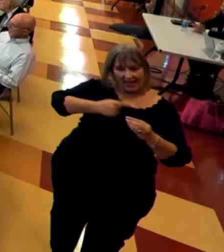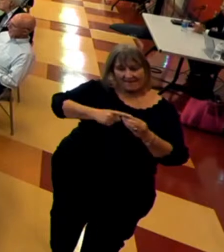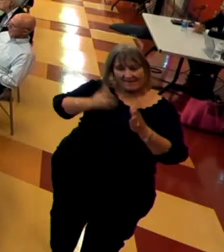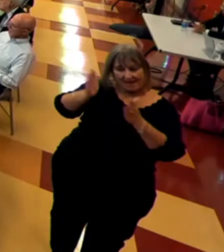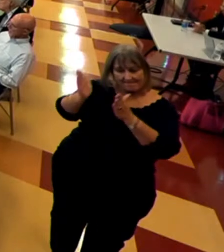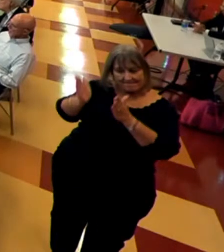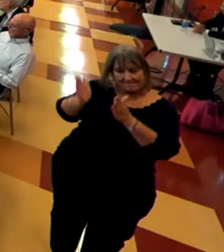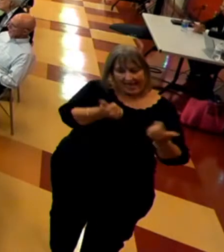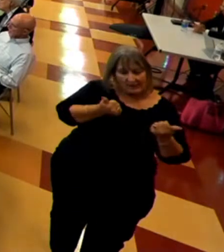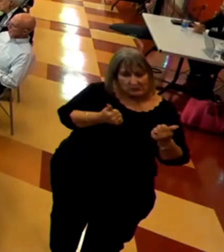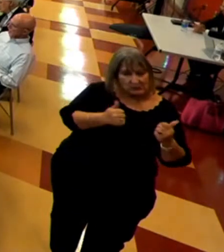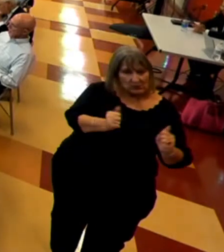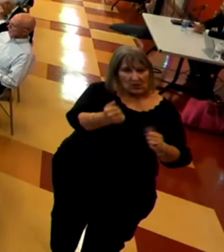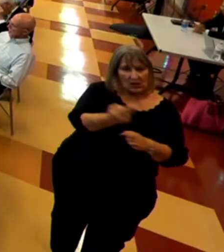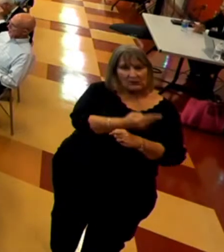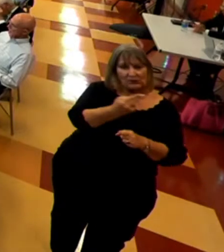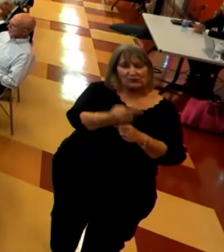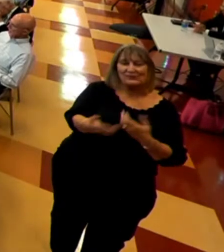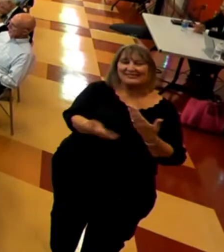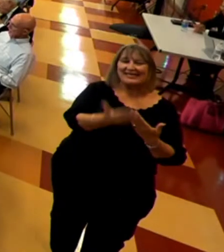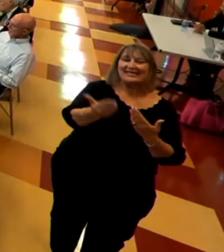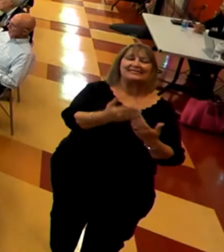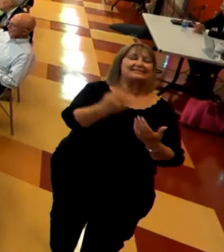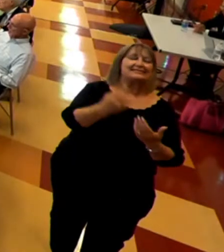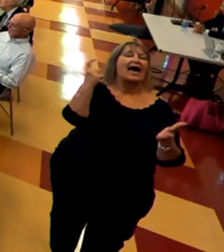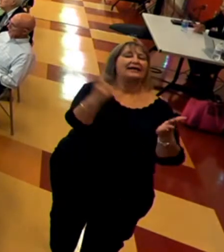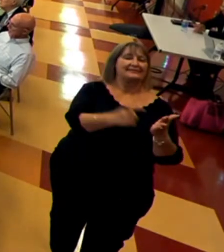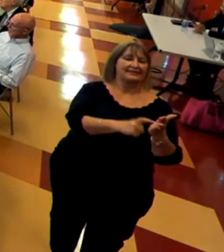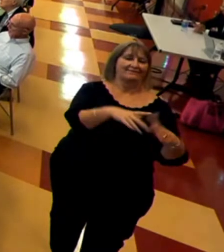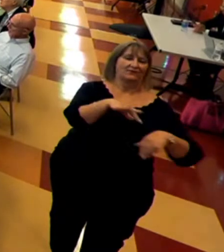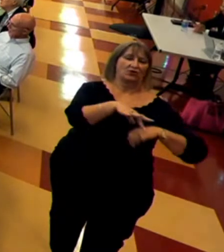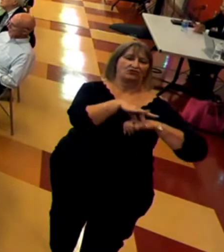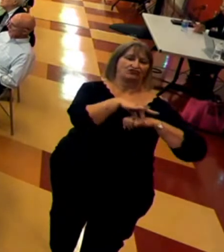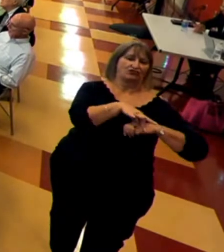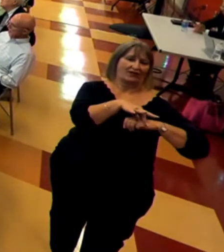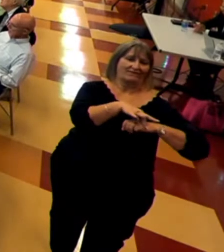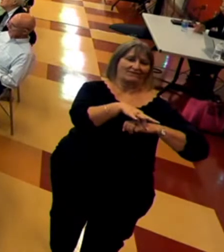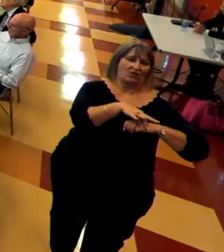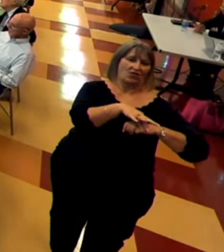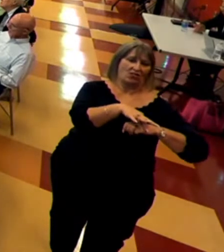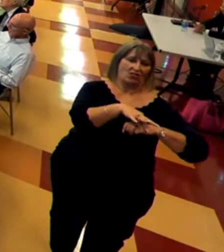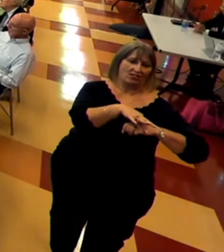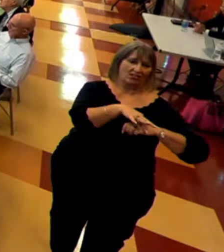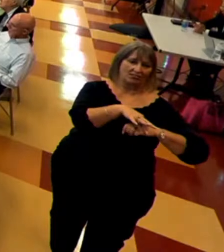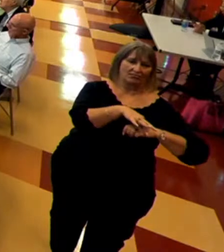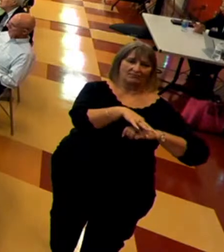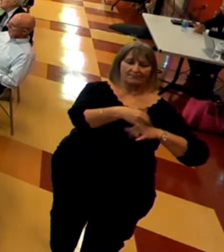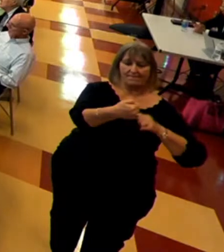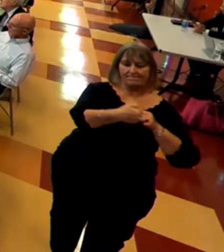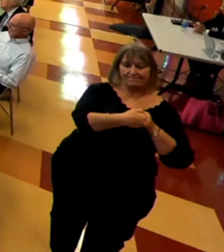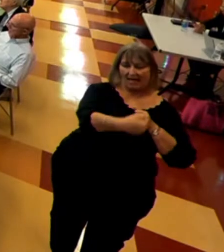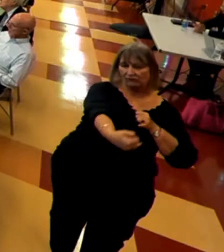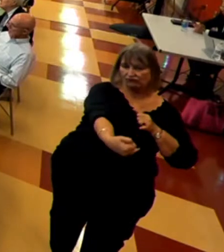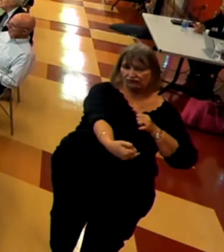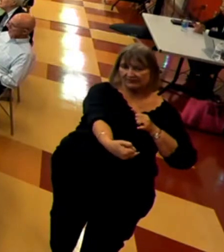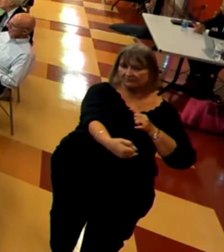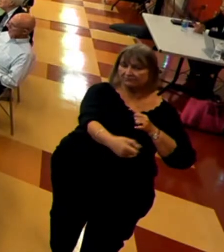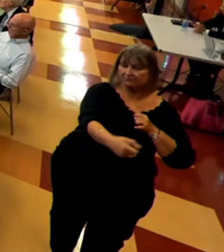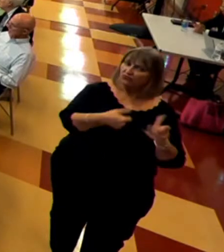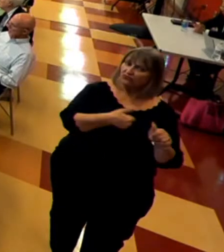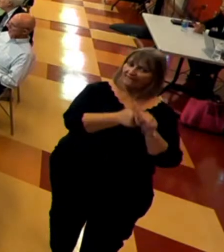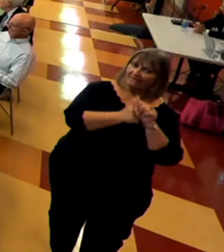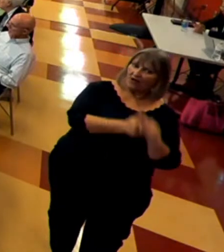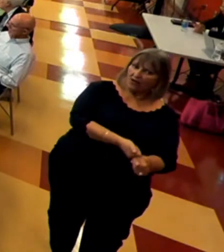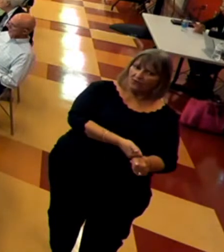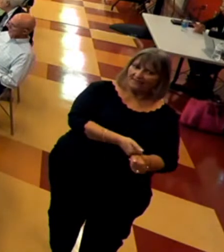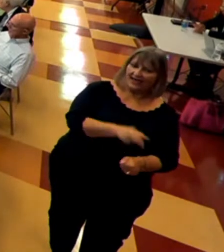use easily identifiable geographic boundaries that should be followed.